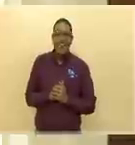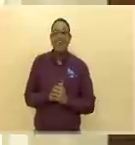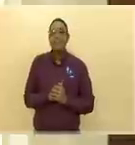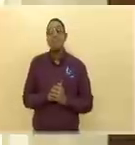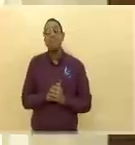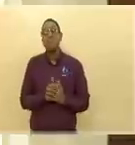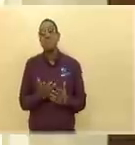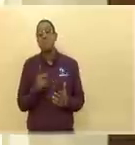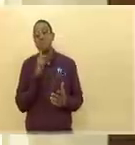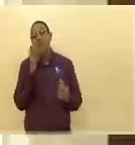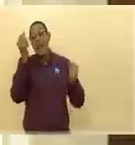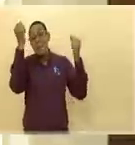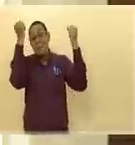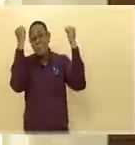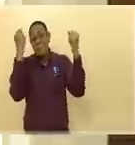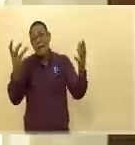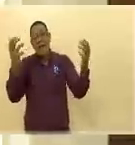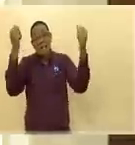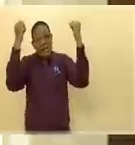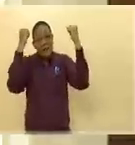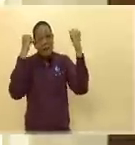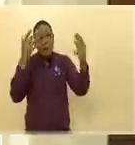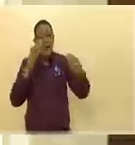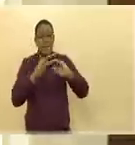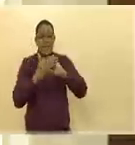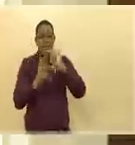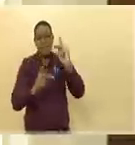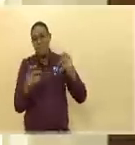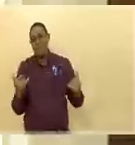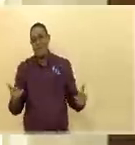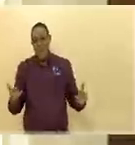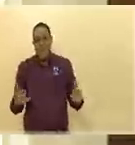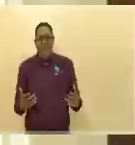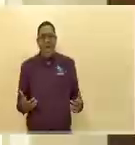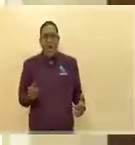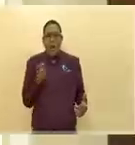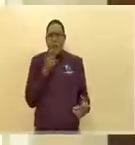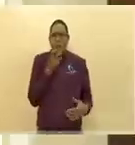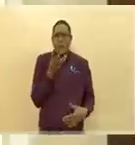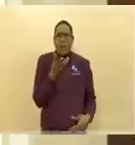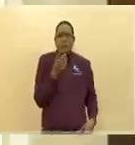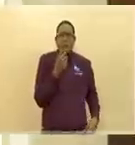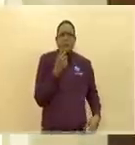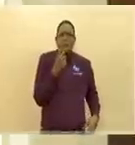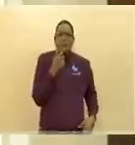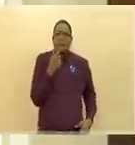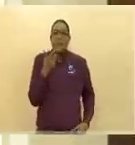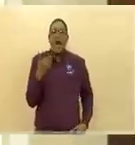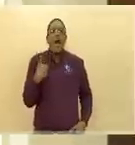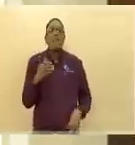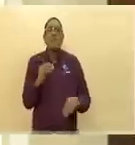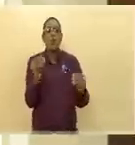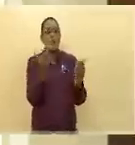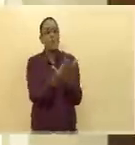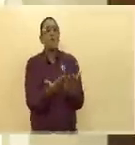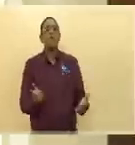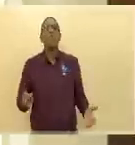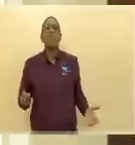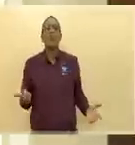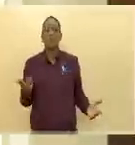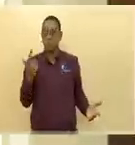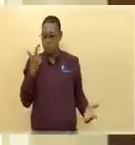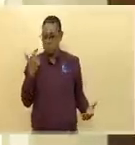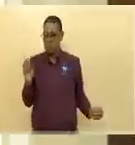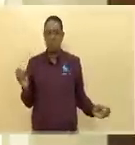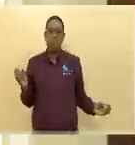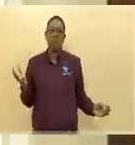there are many Jamaicans today who have no proof